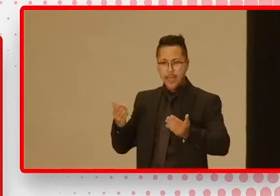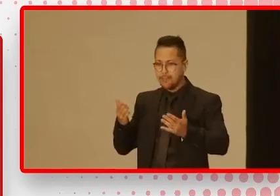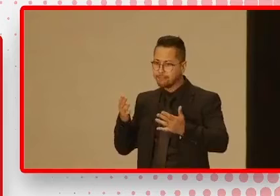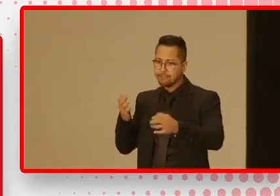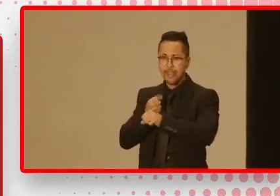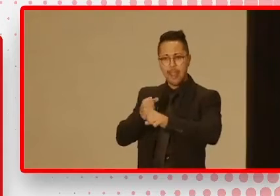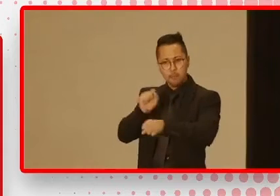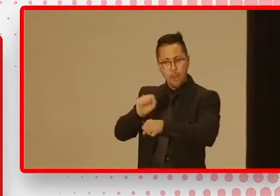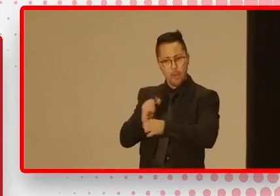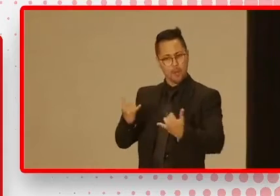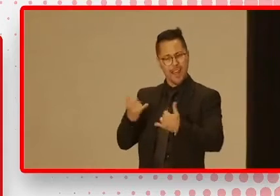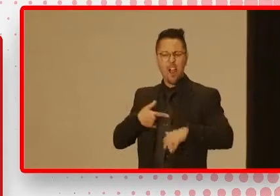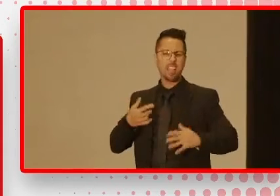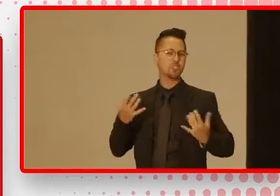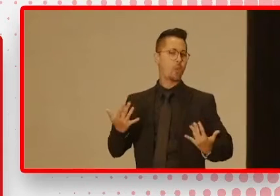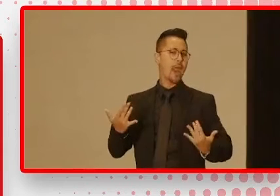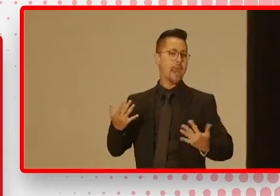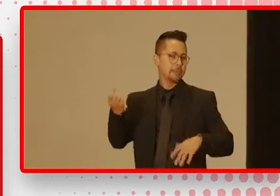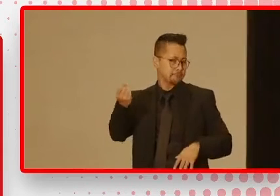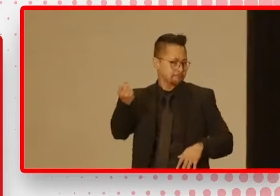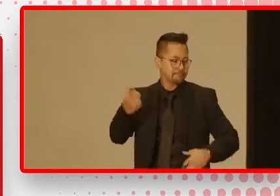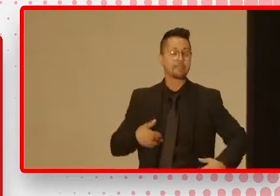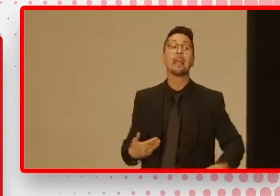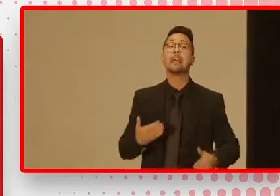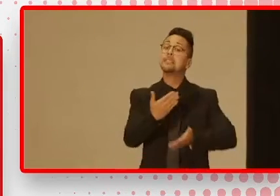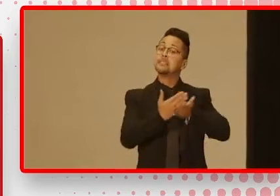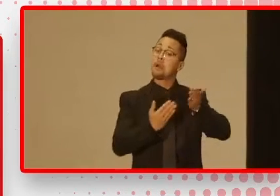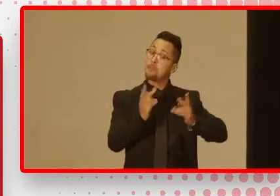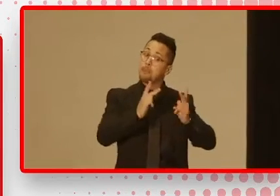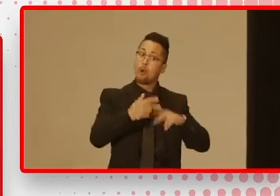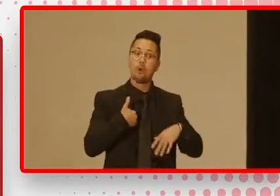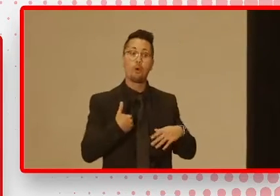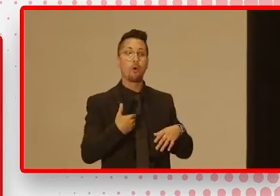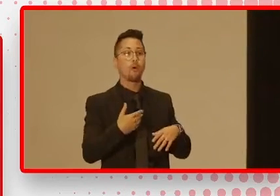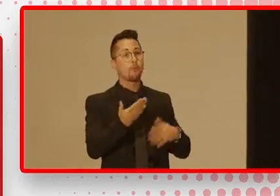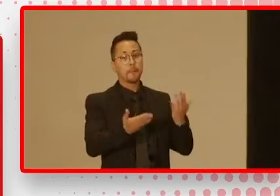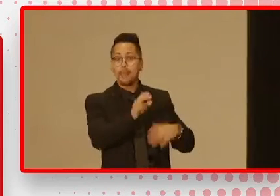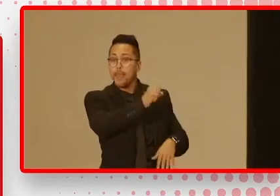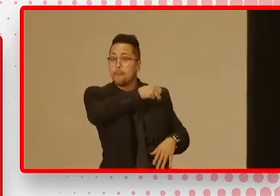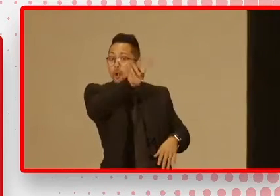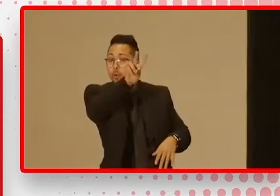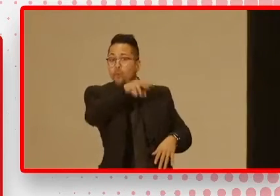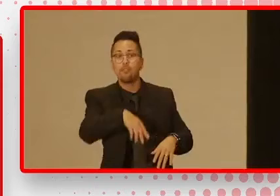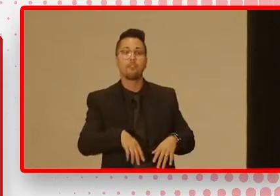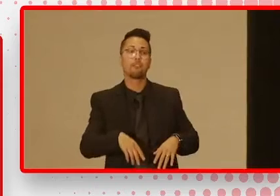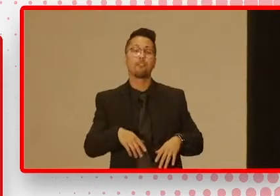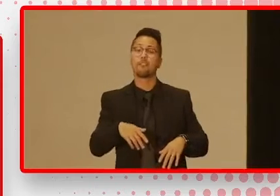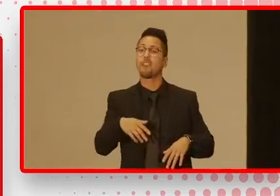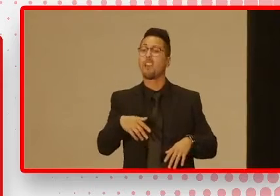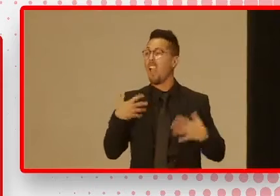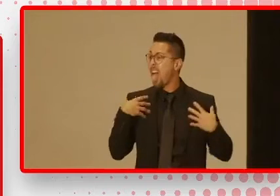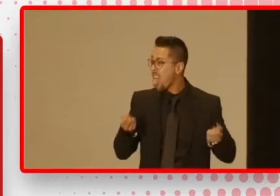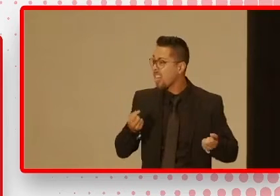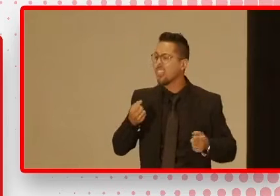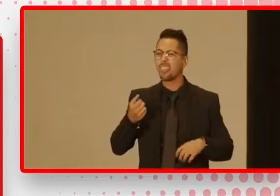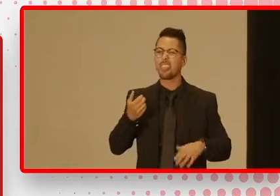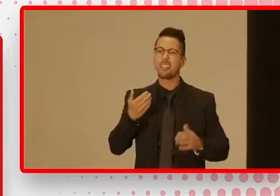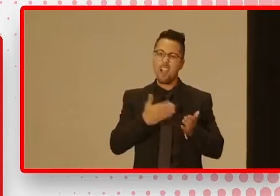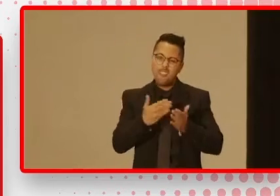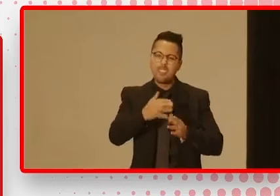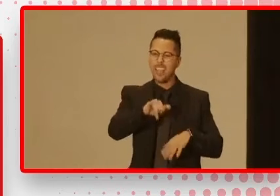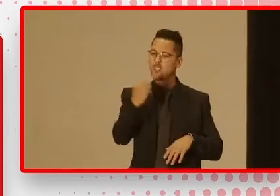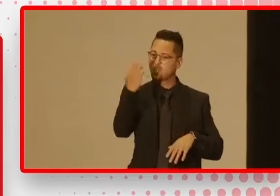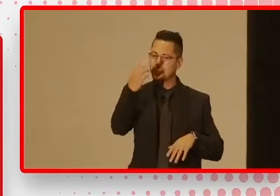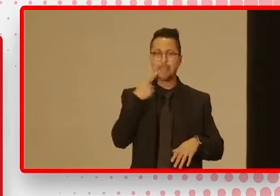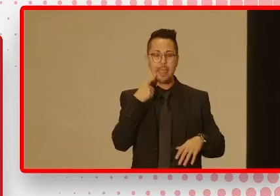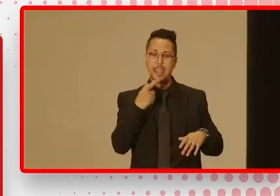wait. And then some individuals, they move. Health often is another reason that they put their case on